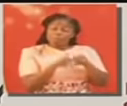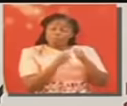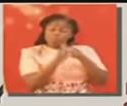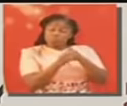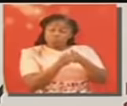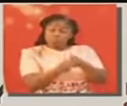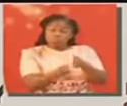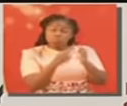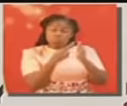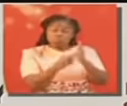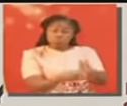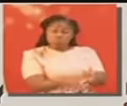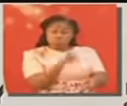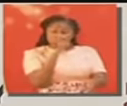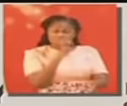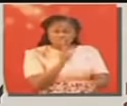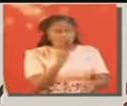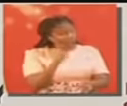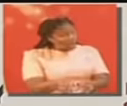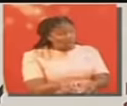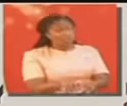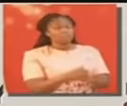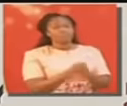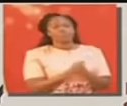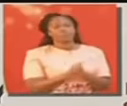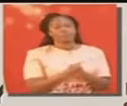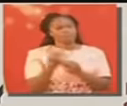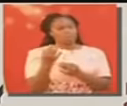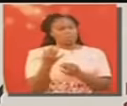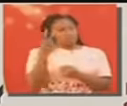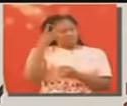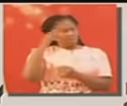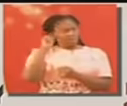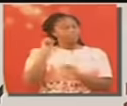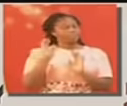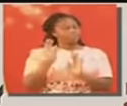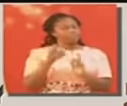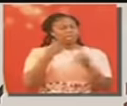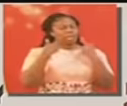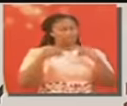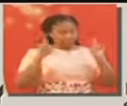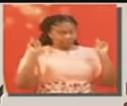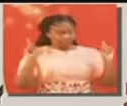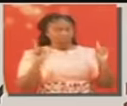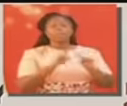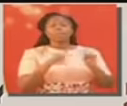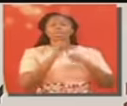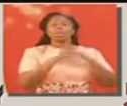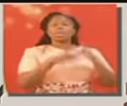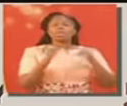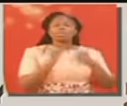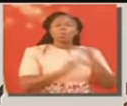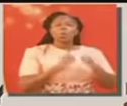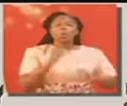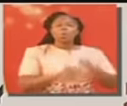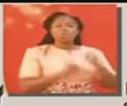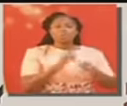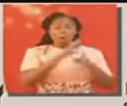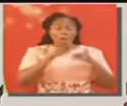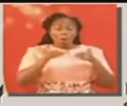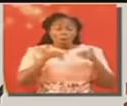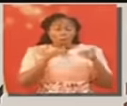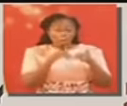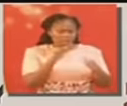the Honorable Prime Minister's decision. On the issue of sports, all contact